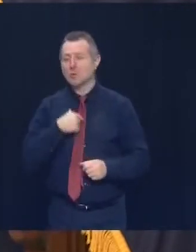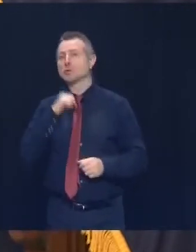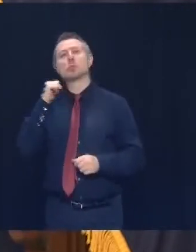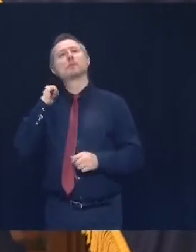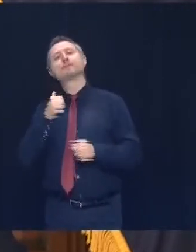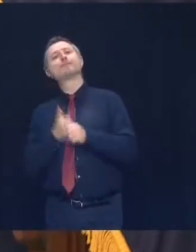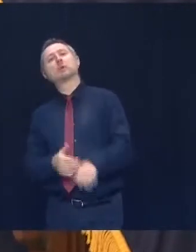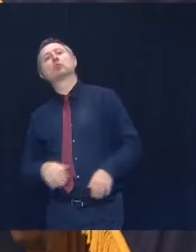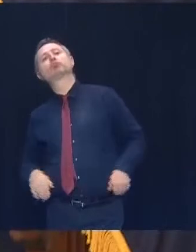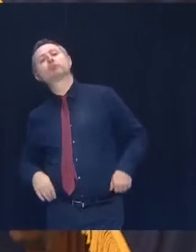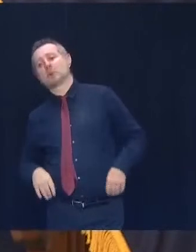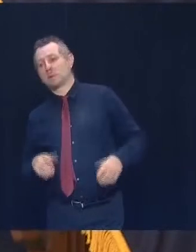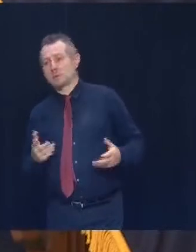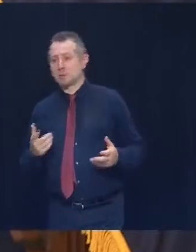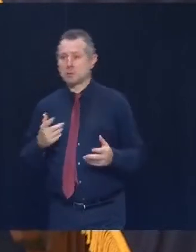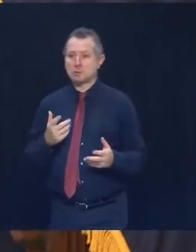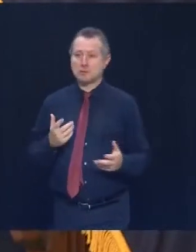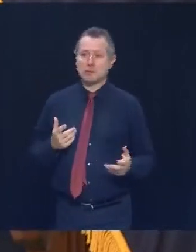They're hostile